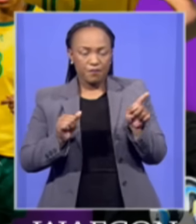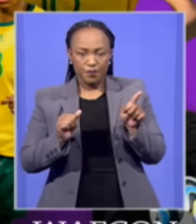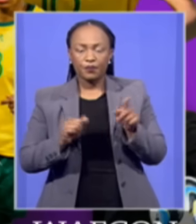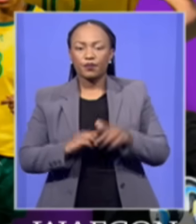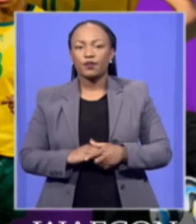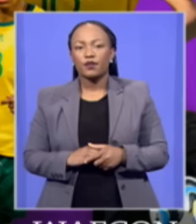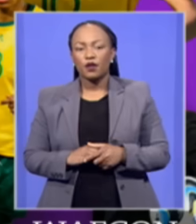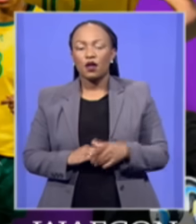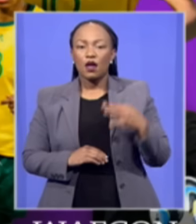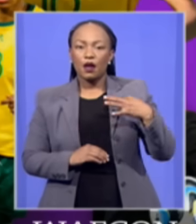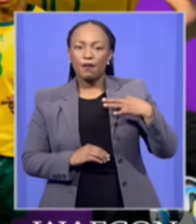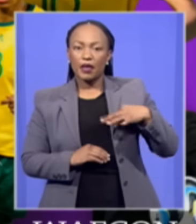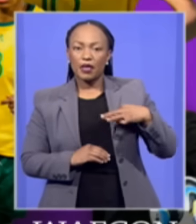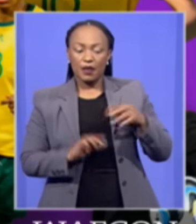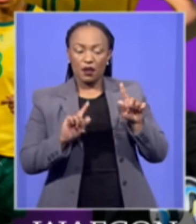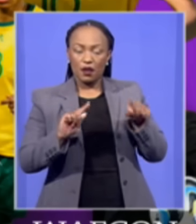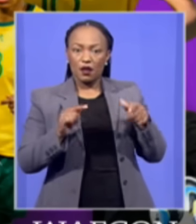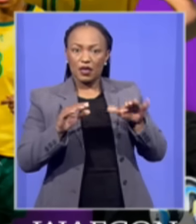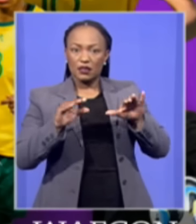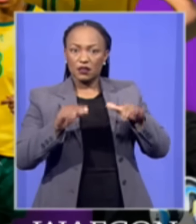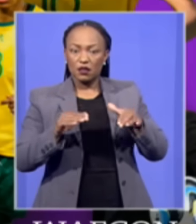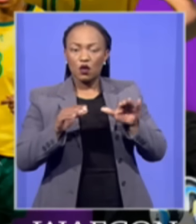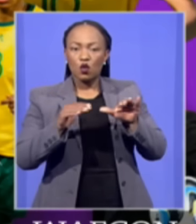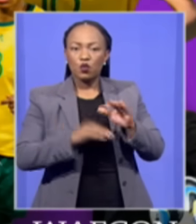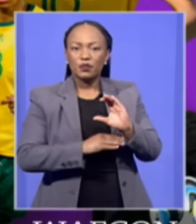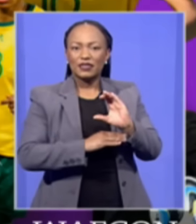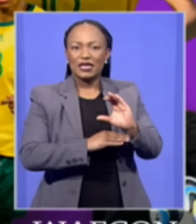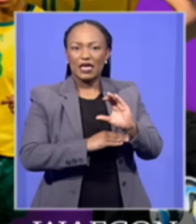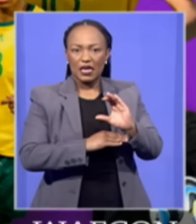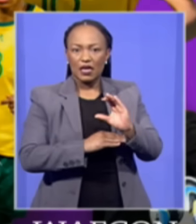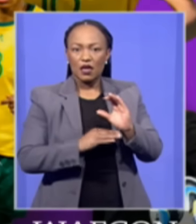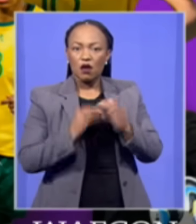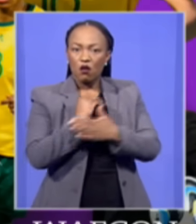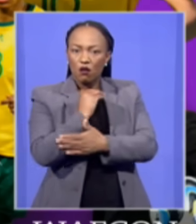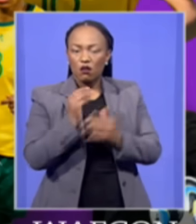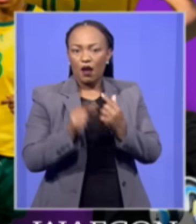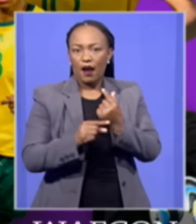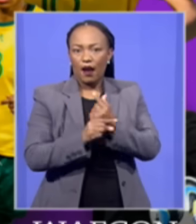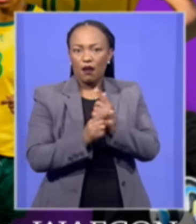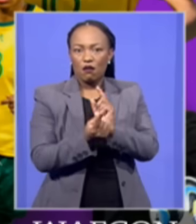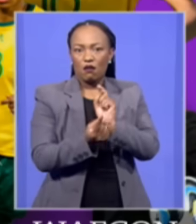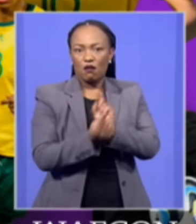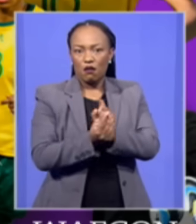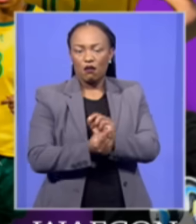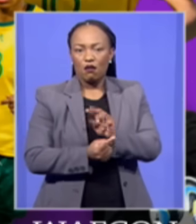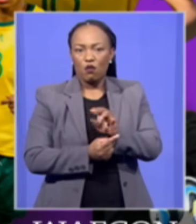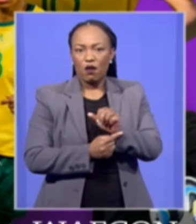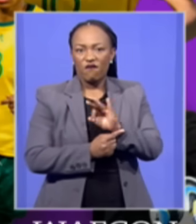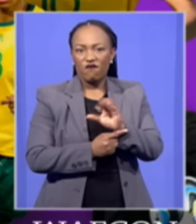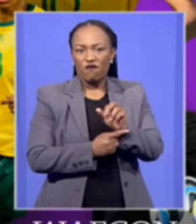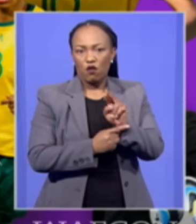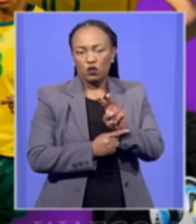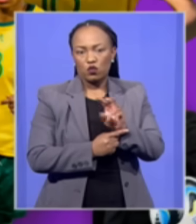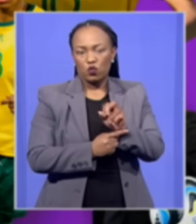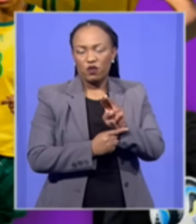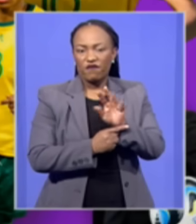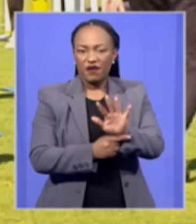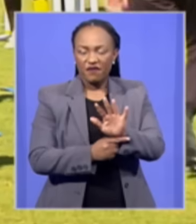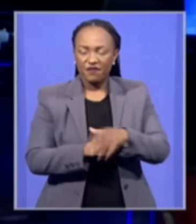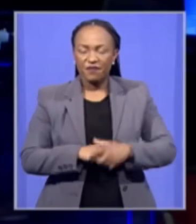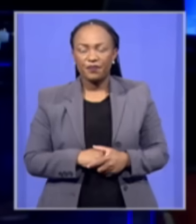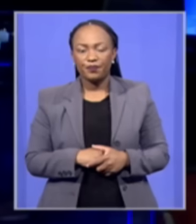Dipapading banyana ba tla qala papadi ya bona ho Group C kgahlano le naha ya Ghana tlhodisanong ya WAFCON 2025.